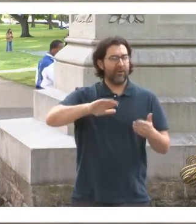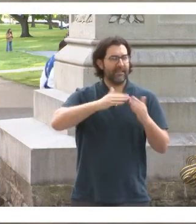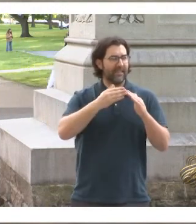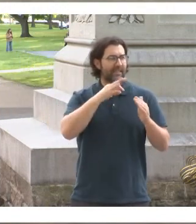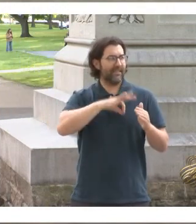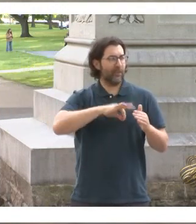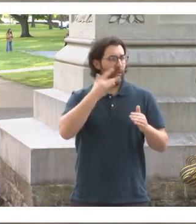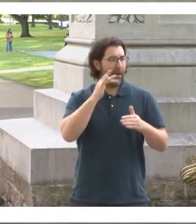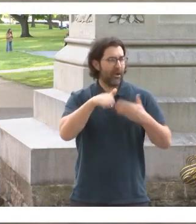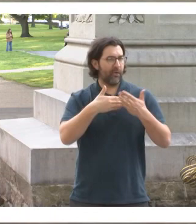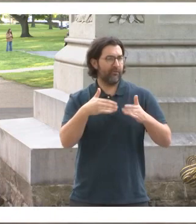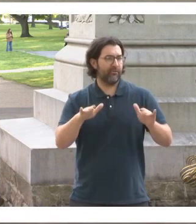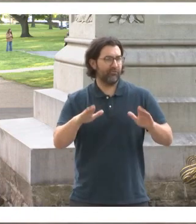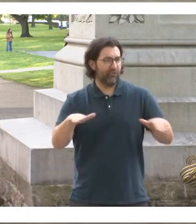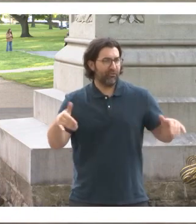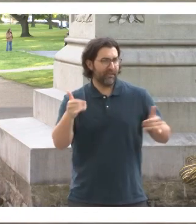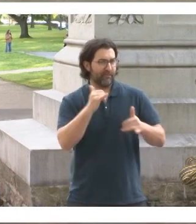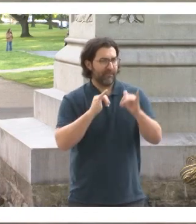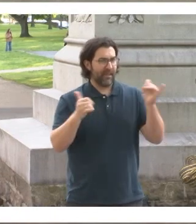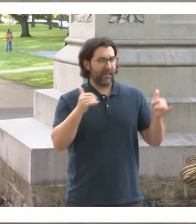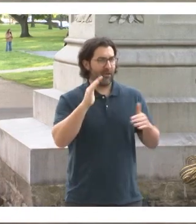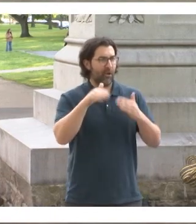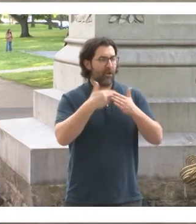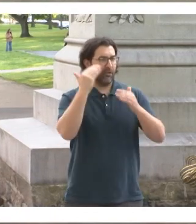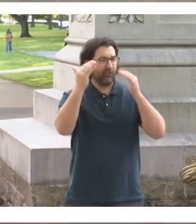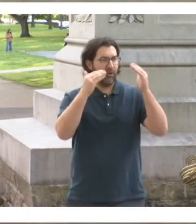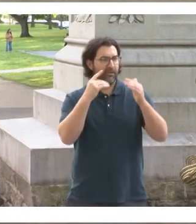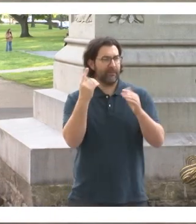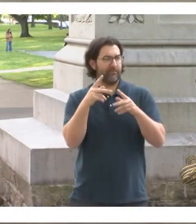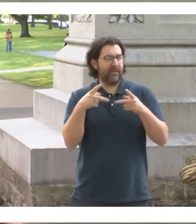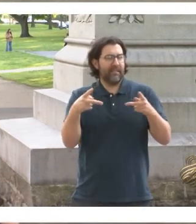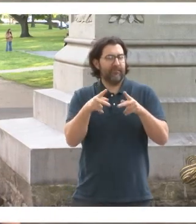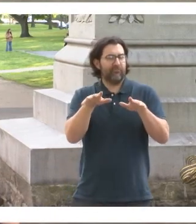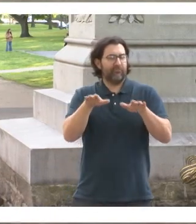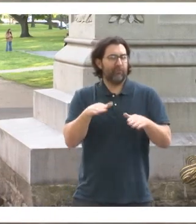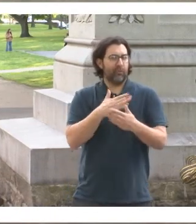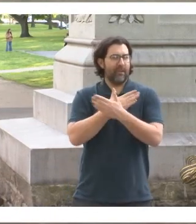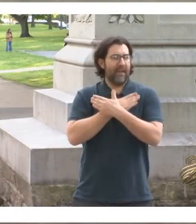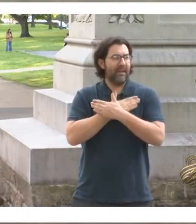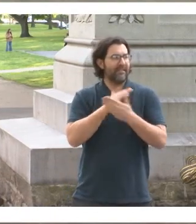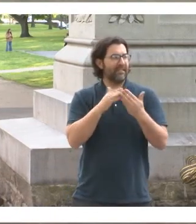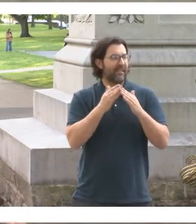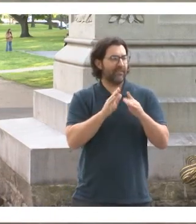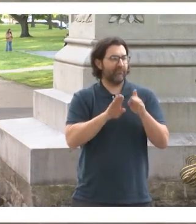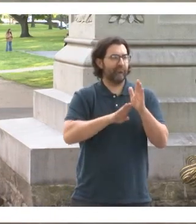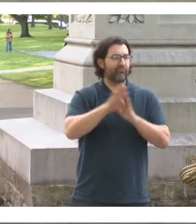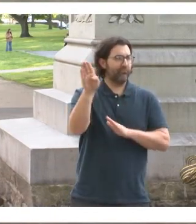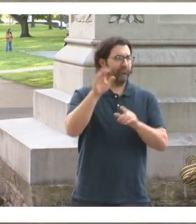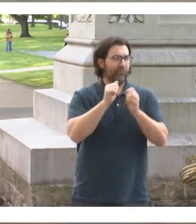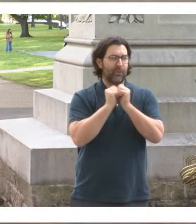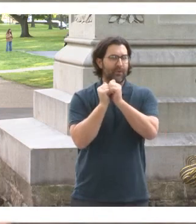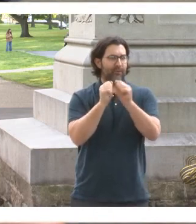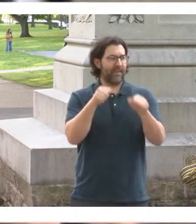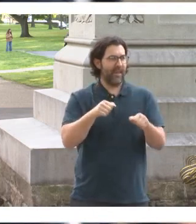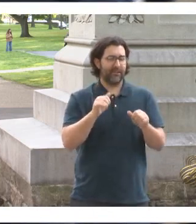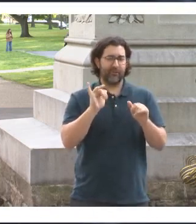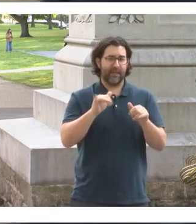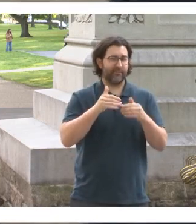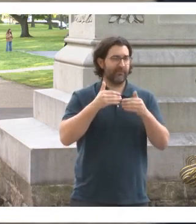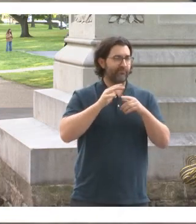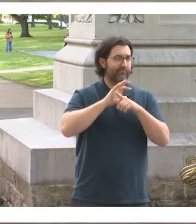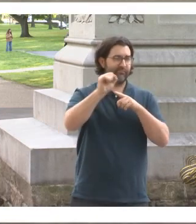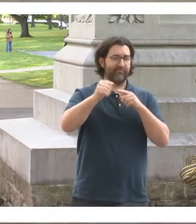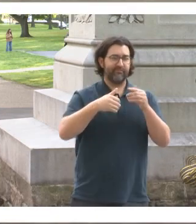can have somewhere to play, all our adults can have somewhere to relax, and as a city we can grow together. So at that, let's just continue to go get it.